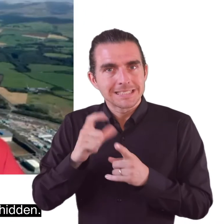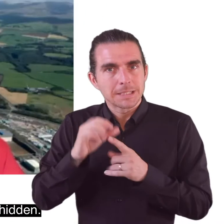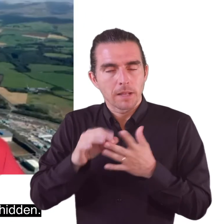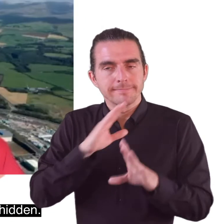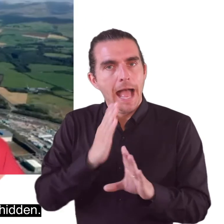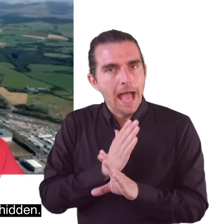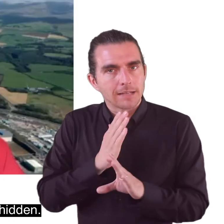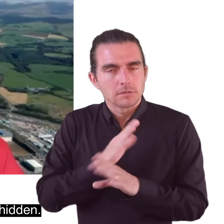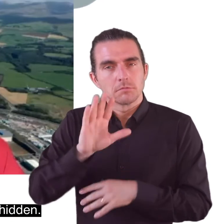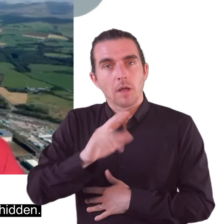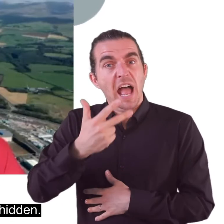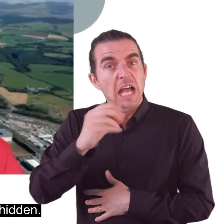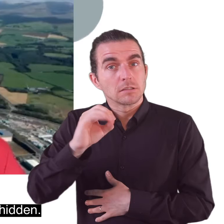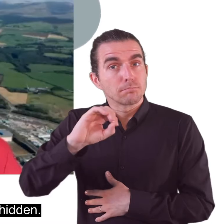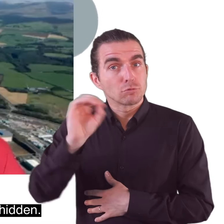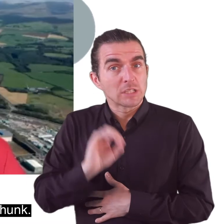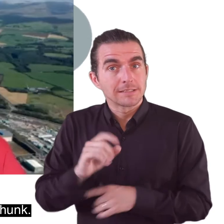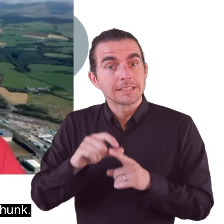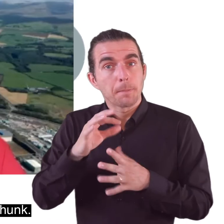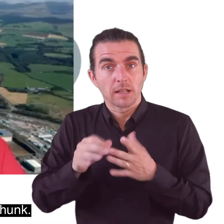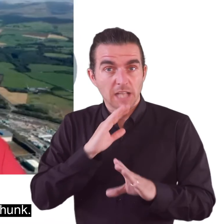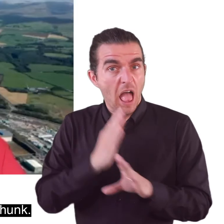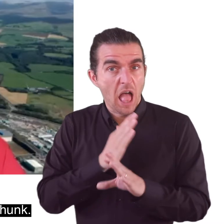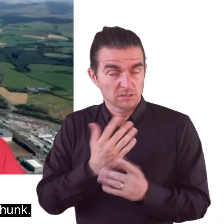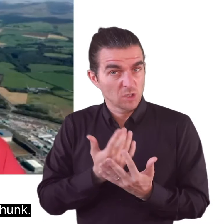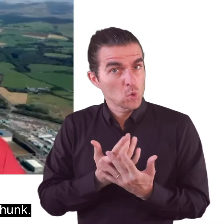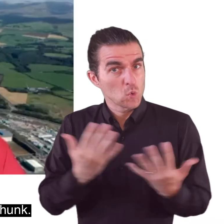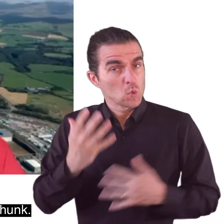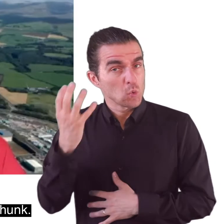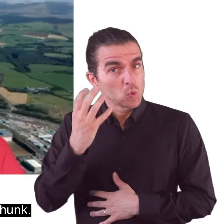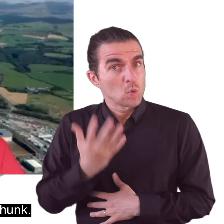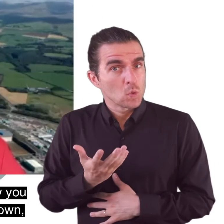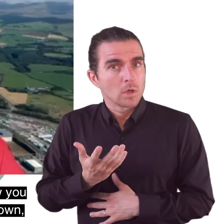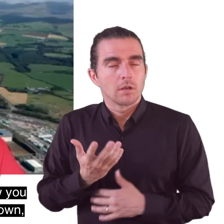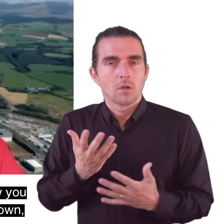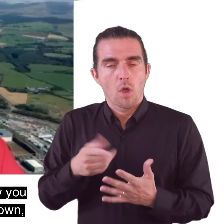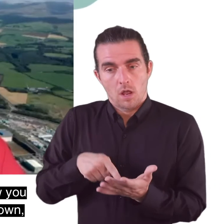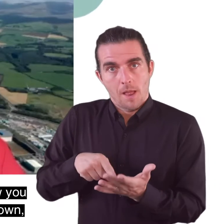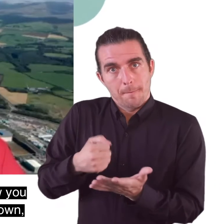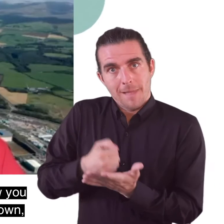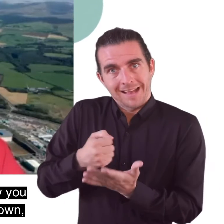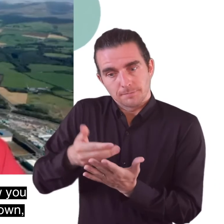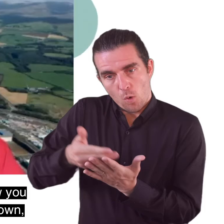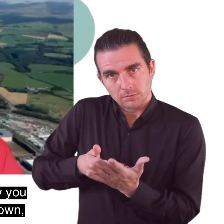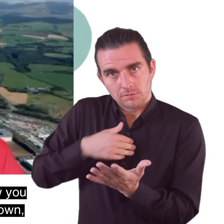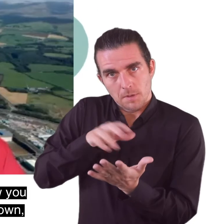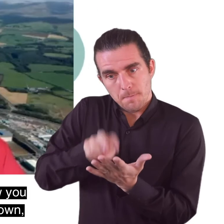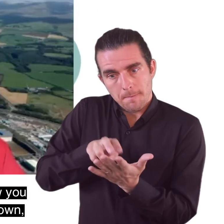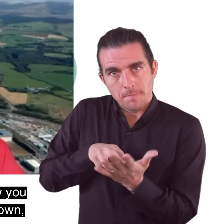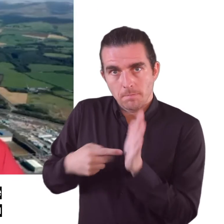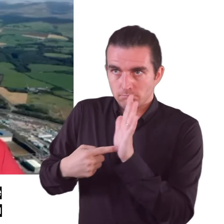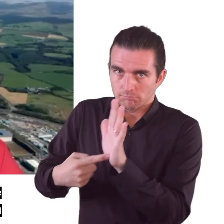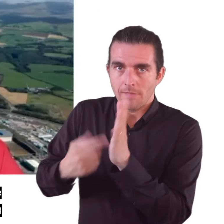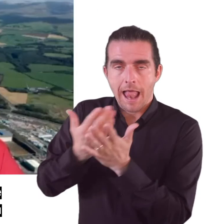and 80% of disabilities are hidden. You know, that's a huge chunk. So these passports allow you to have that all